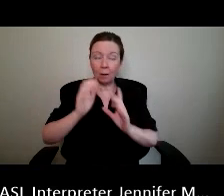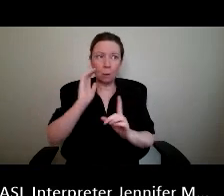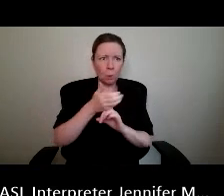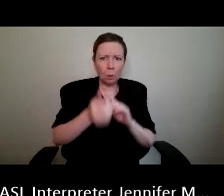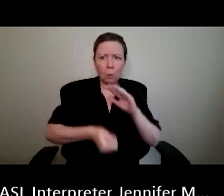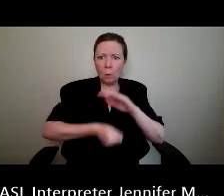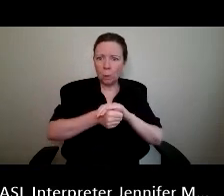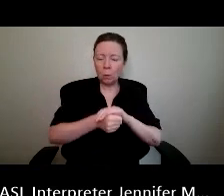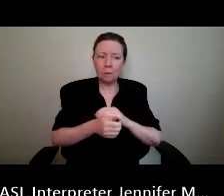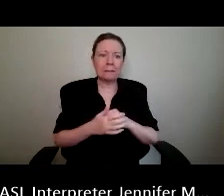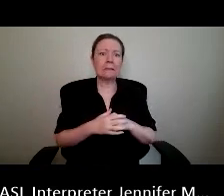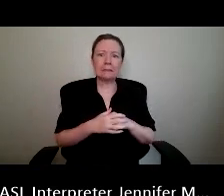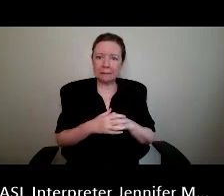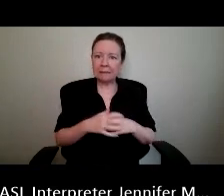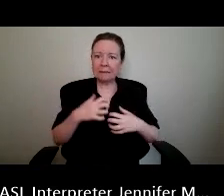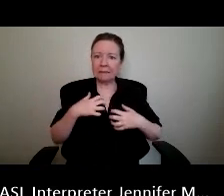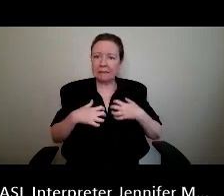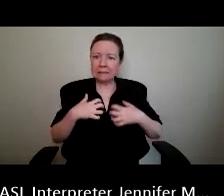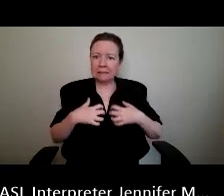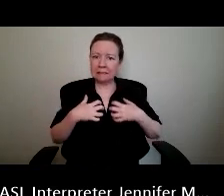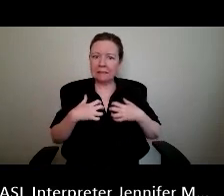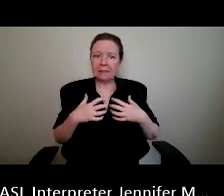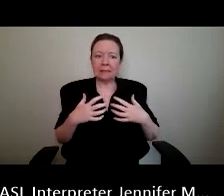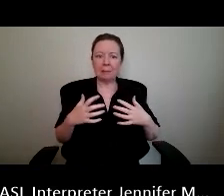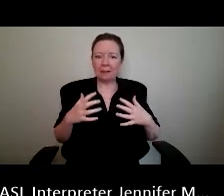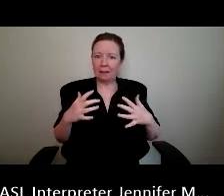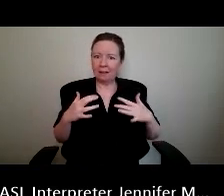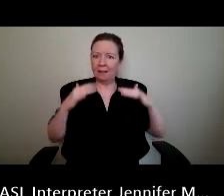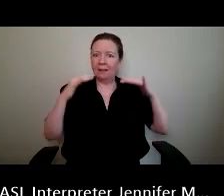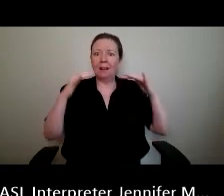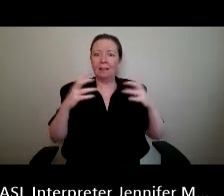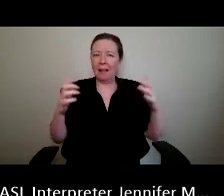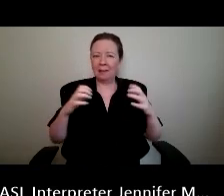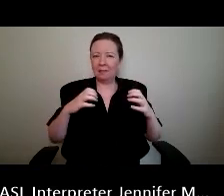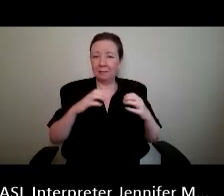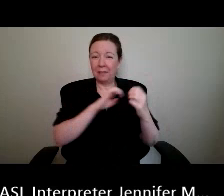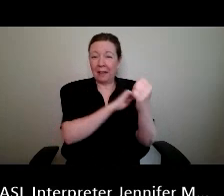of yourself can create a lot of excessive energy, mental burden.